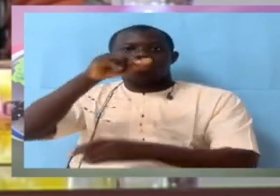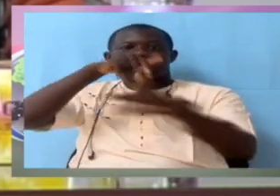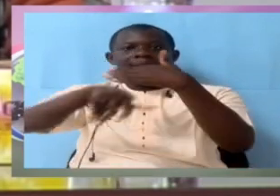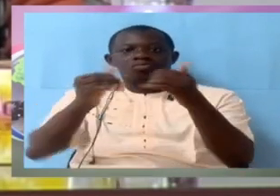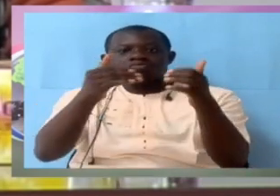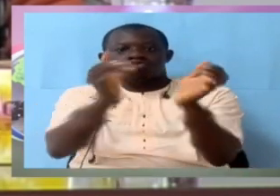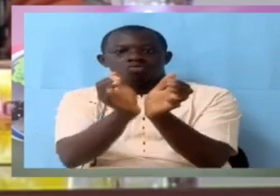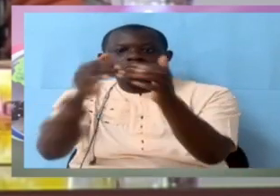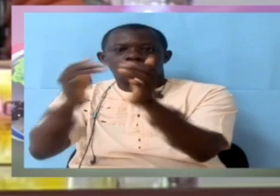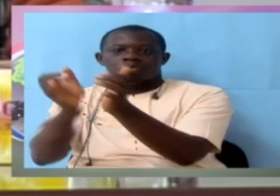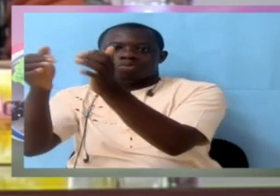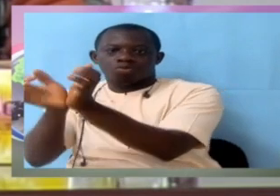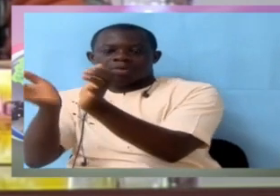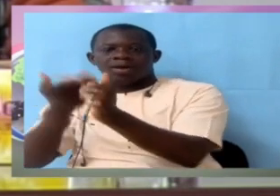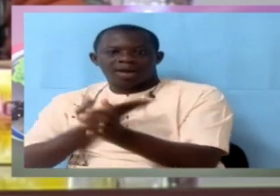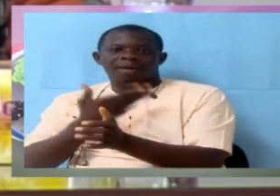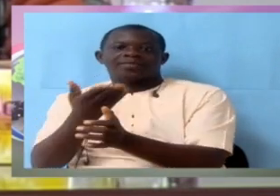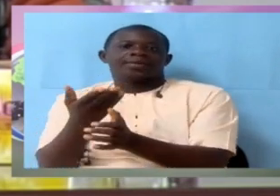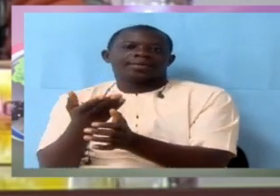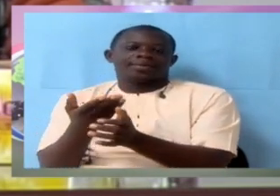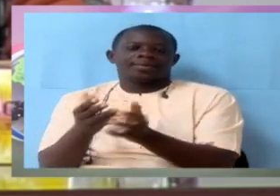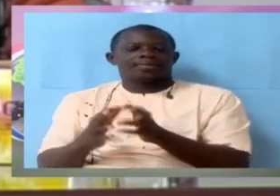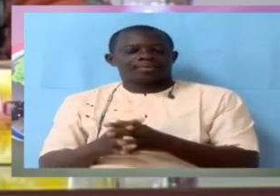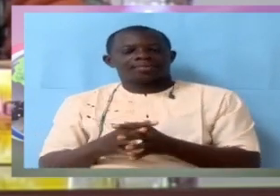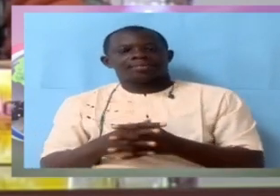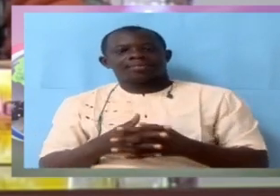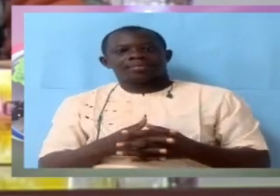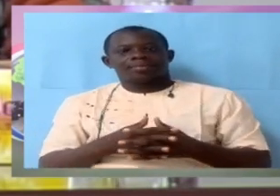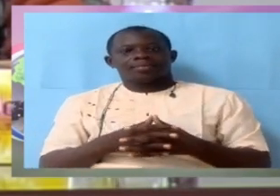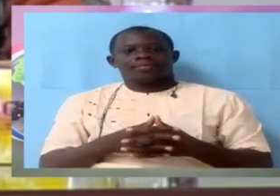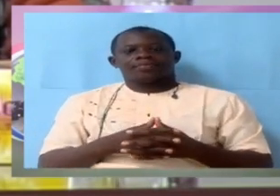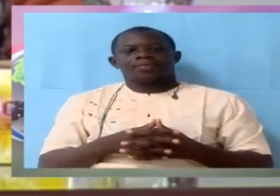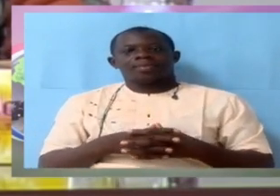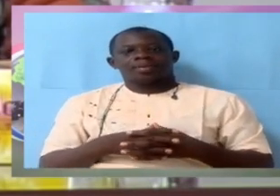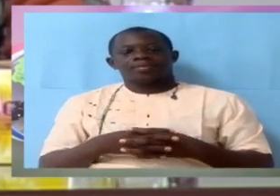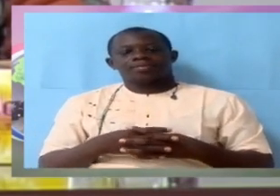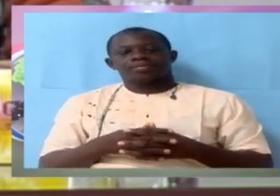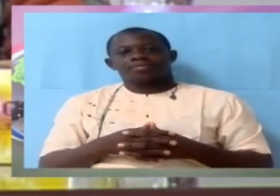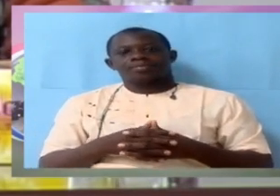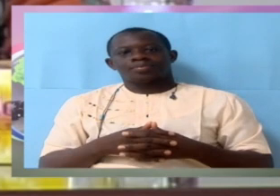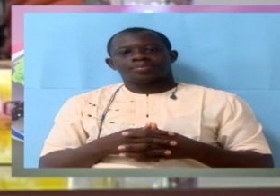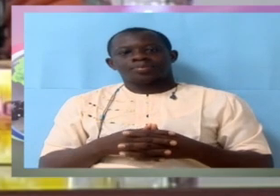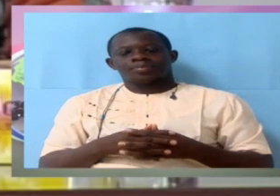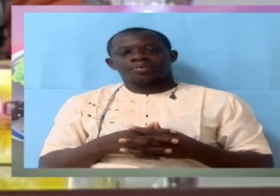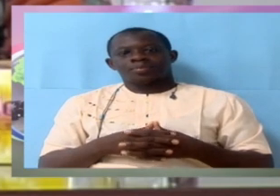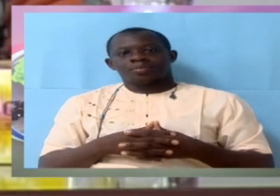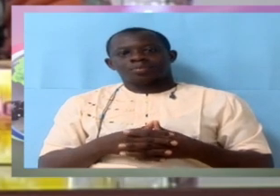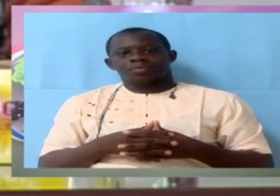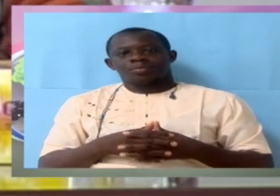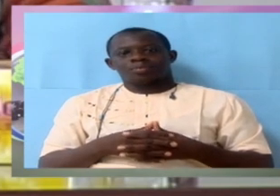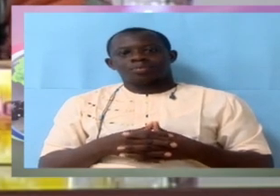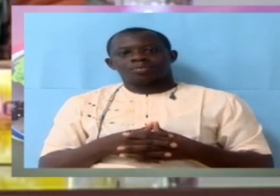Commission ke sedandirol soto janko nying jaralol nying akake nying kafunin kafule ka taro ke ning kafunin